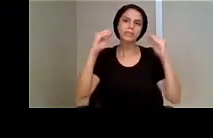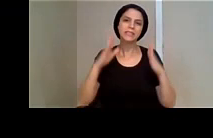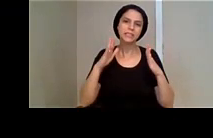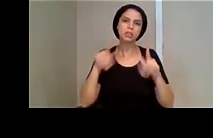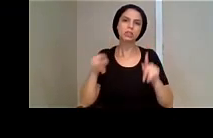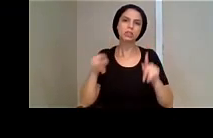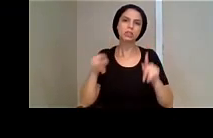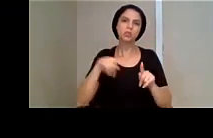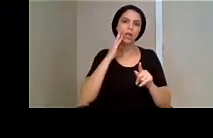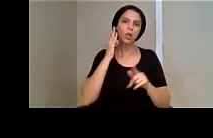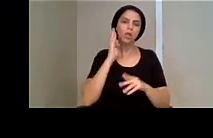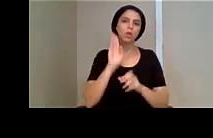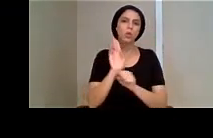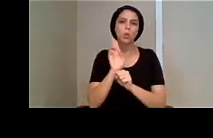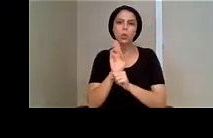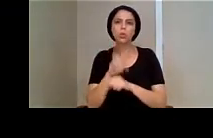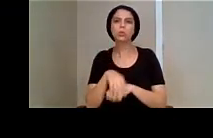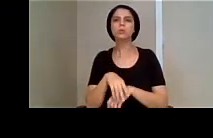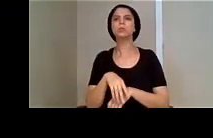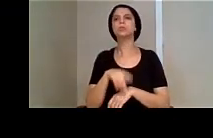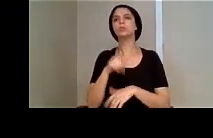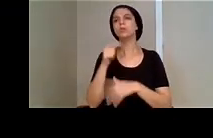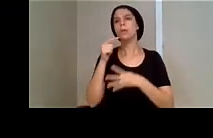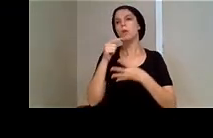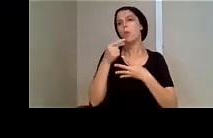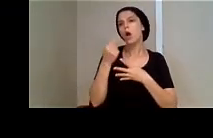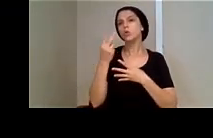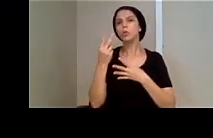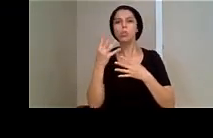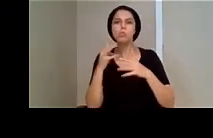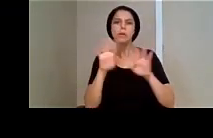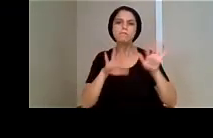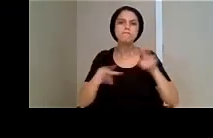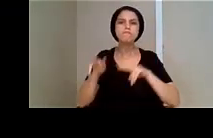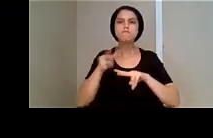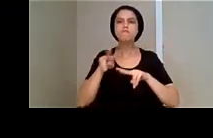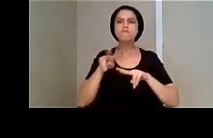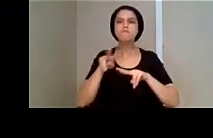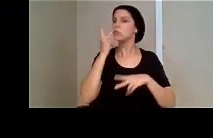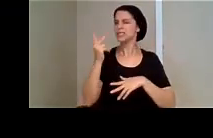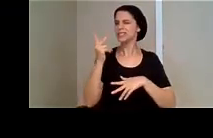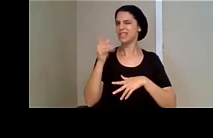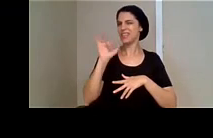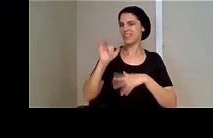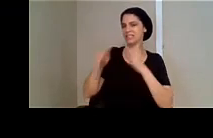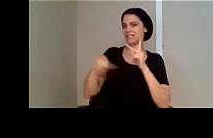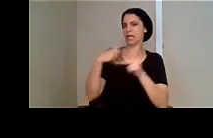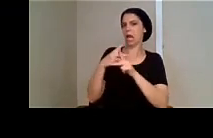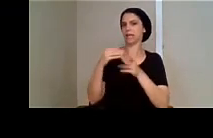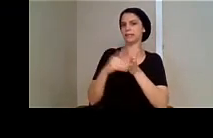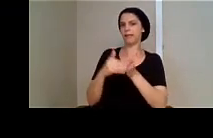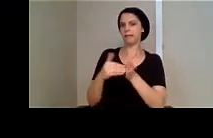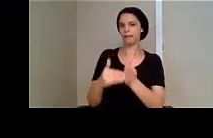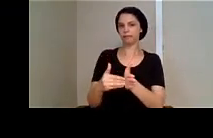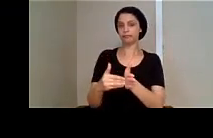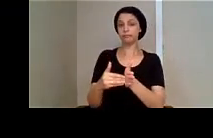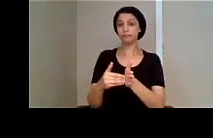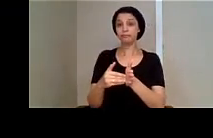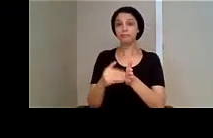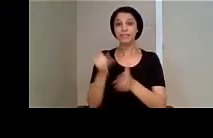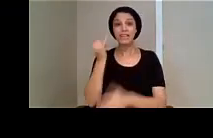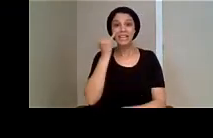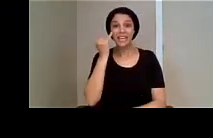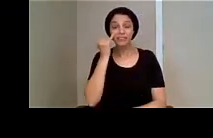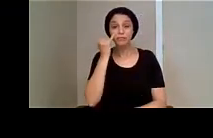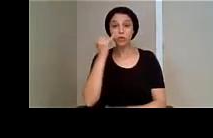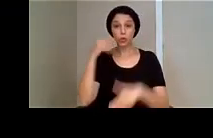on average, one to four types of assignments. So you're going to probably see those repeated over and over again. If you need to come back and say, oh, how do